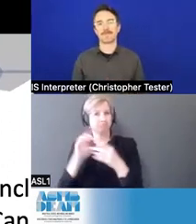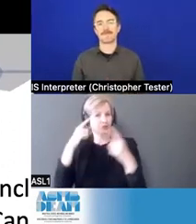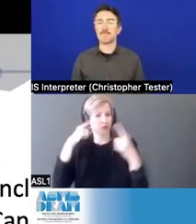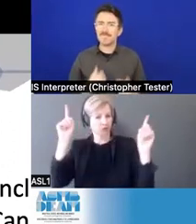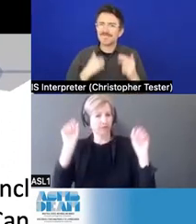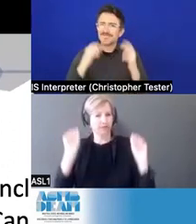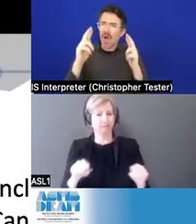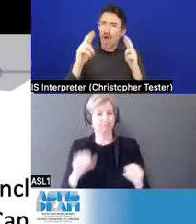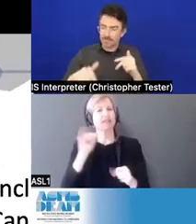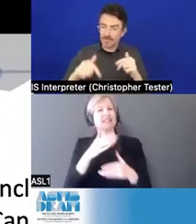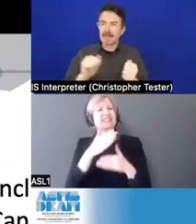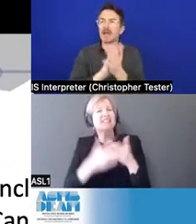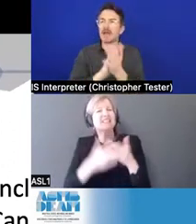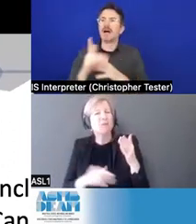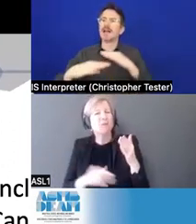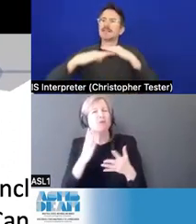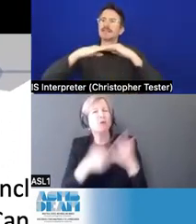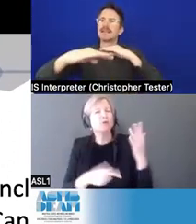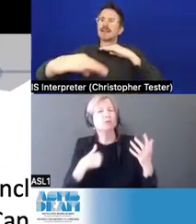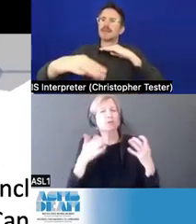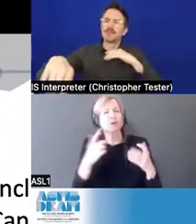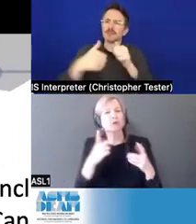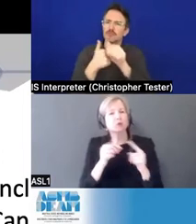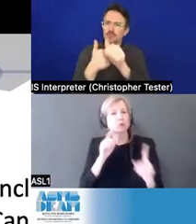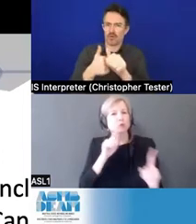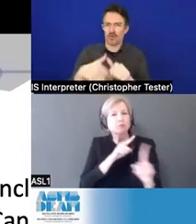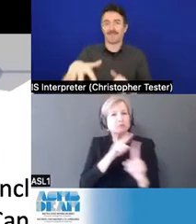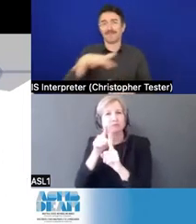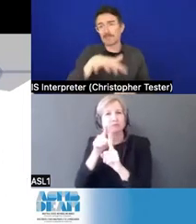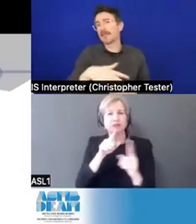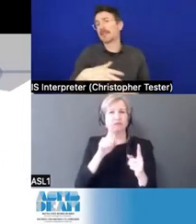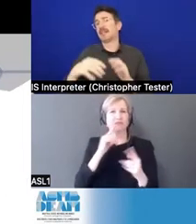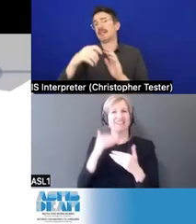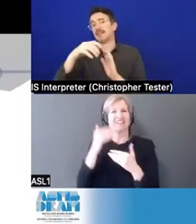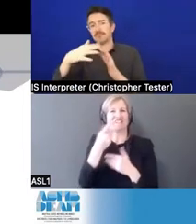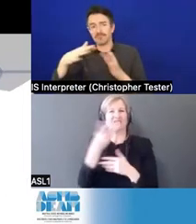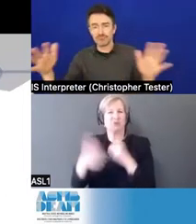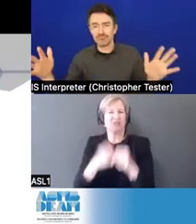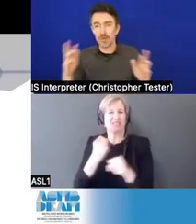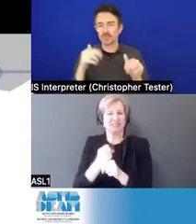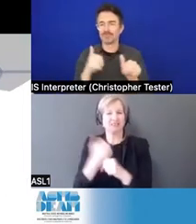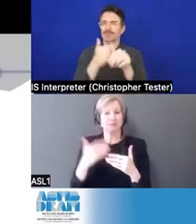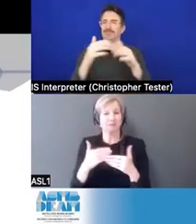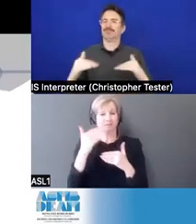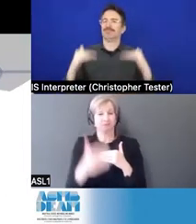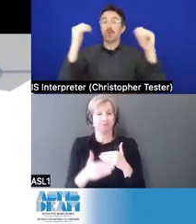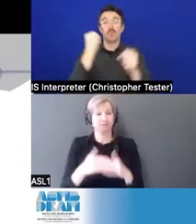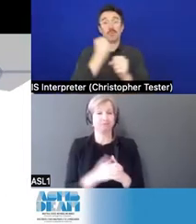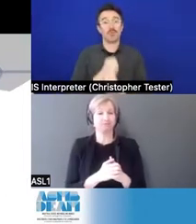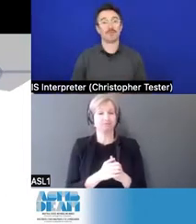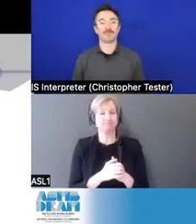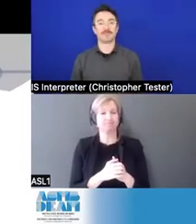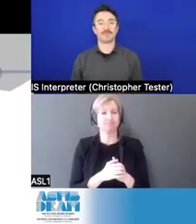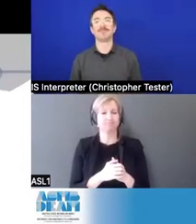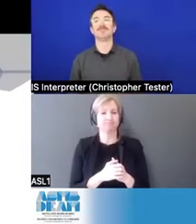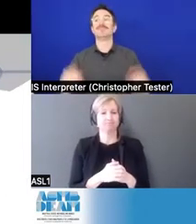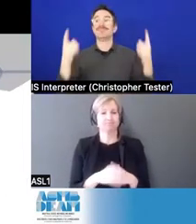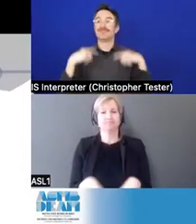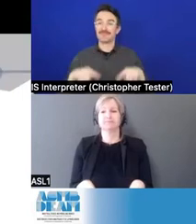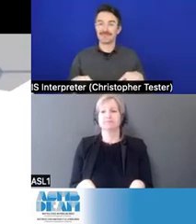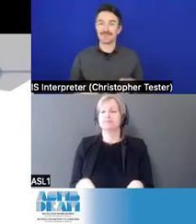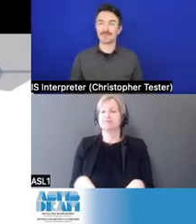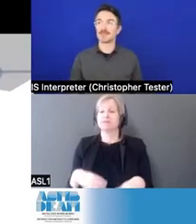to move forward in the upcoming years. Next slide, please. I would like to thank you for all